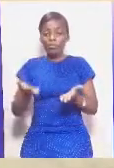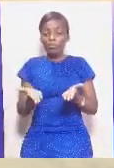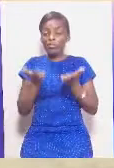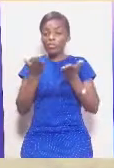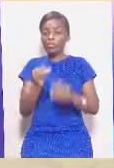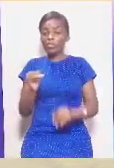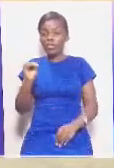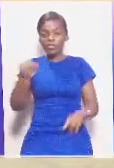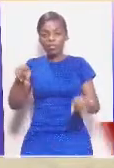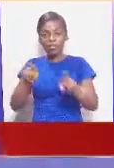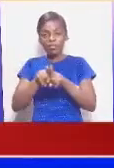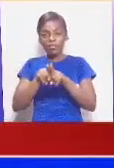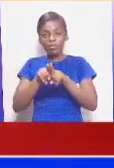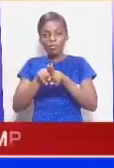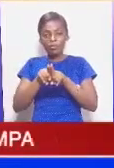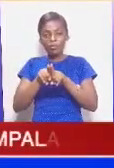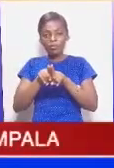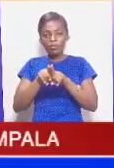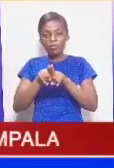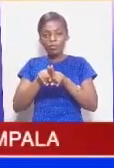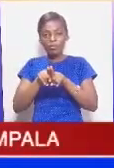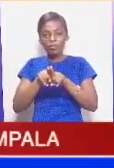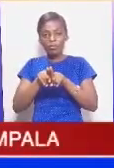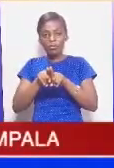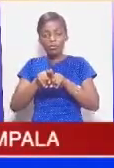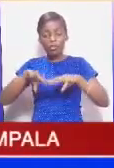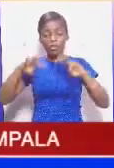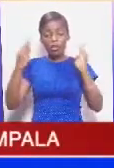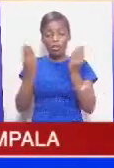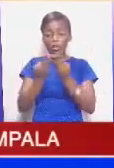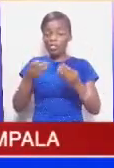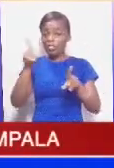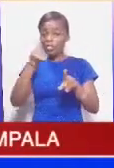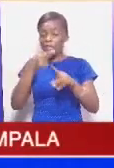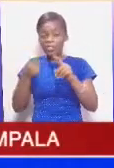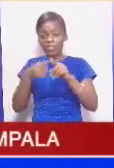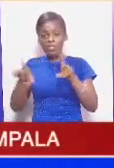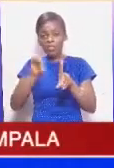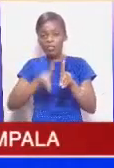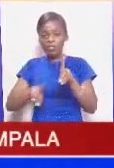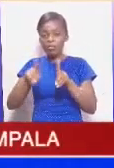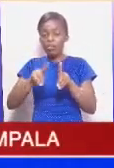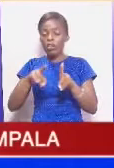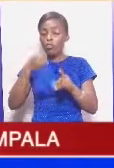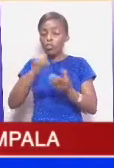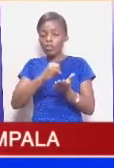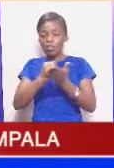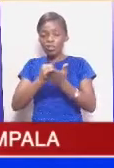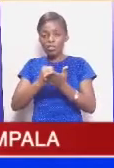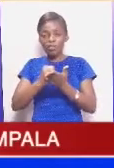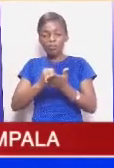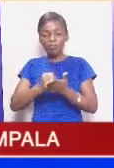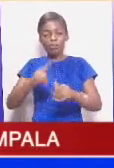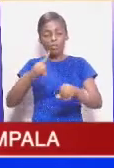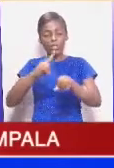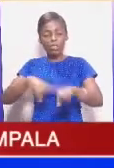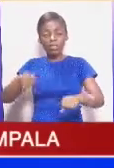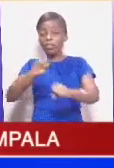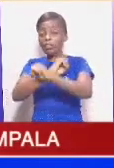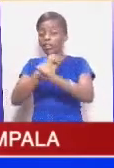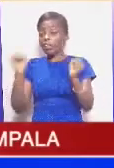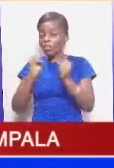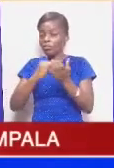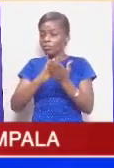oba okunyweza kye twandiyise communities oba abo abantu ab'enjawulo abayamba mu kubanga balwanyisa kawuka ka